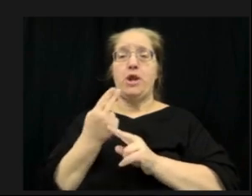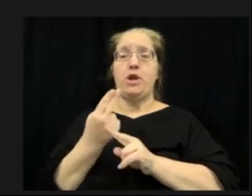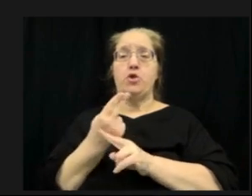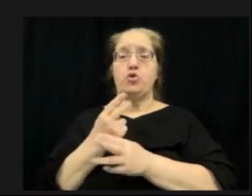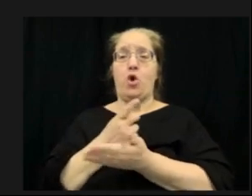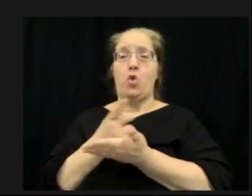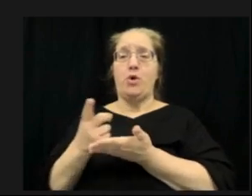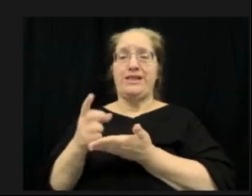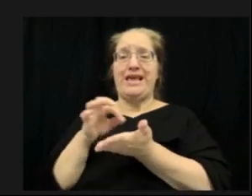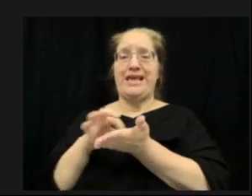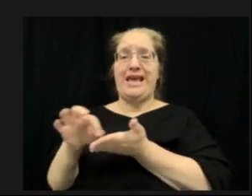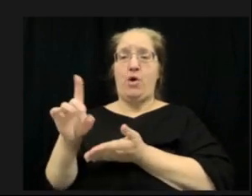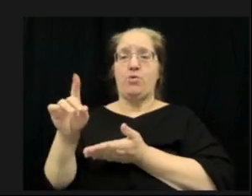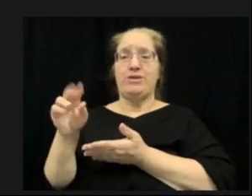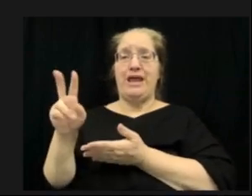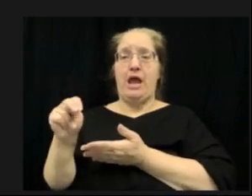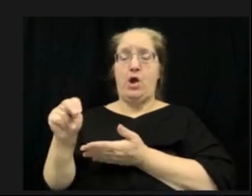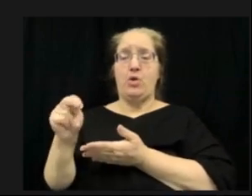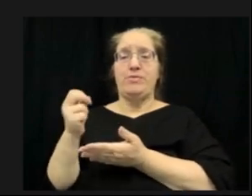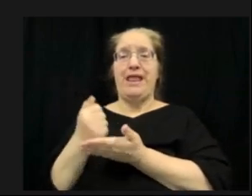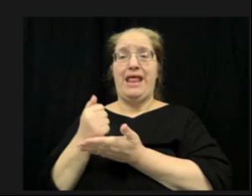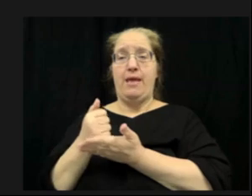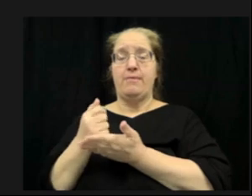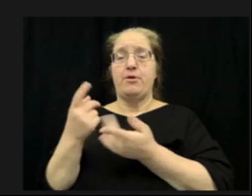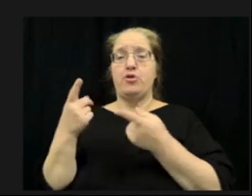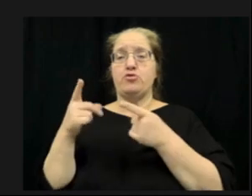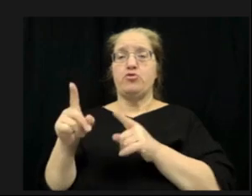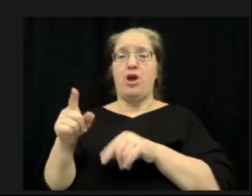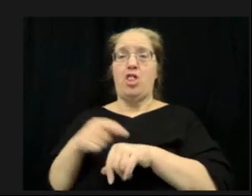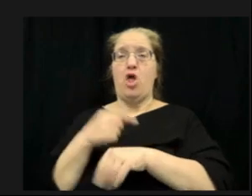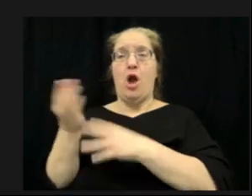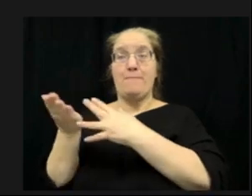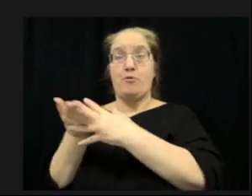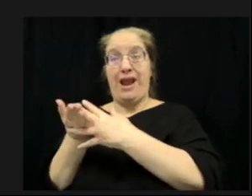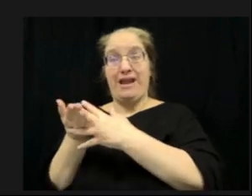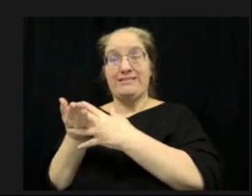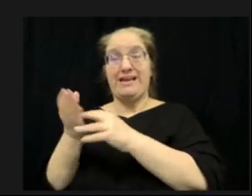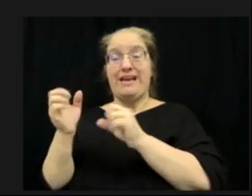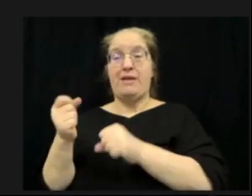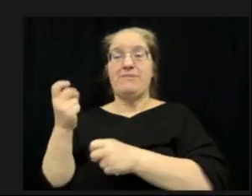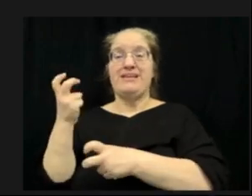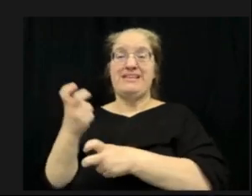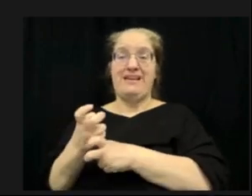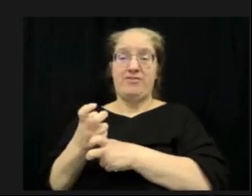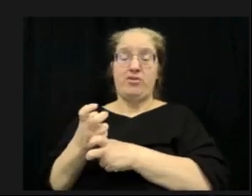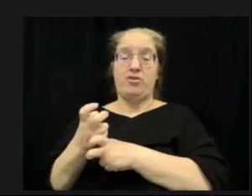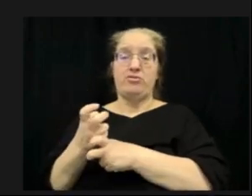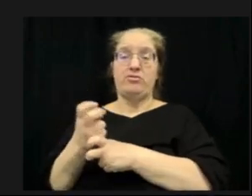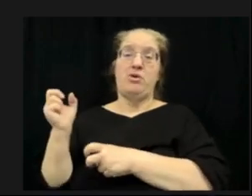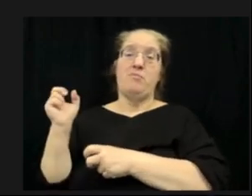school, and it has helped, but during long breaks, it can be difficult to get him wanting to go. Do you have